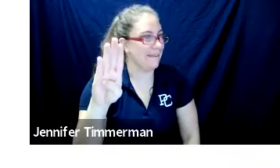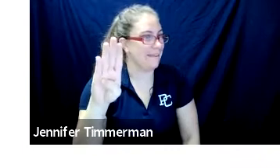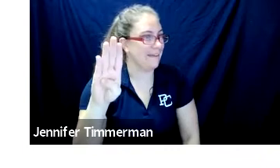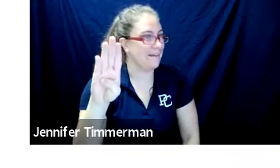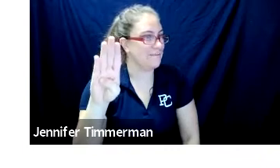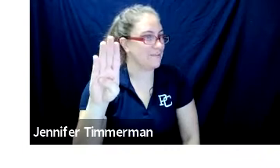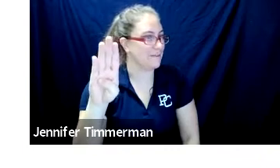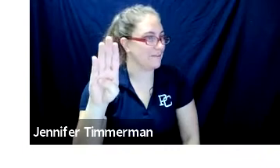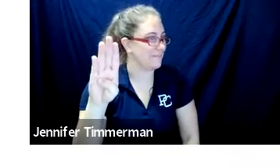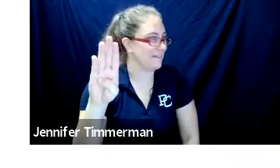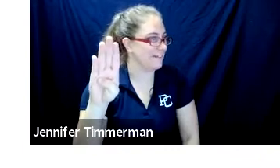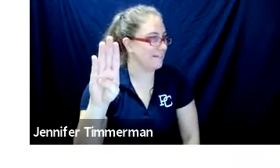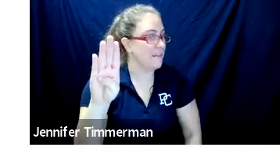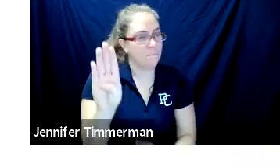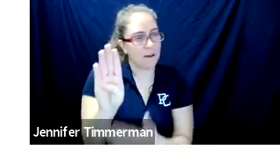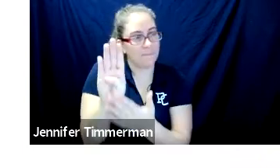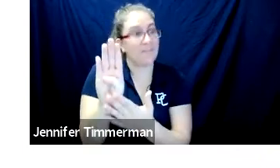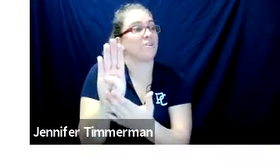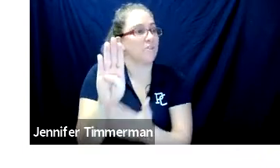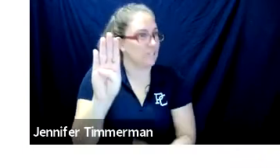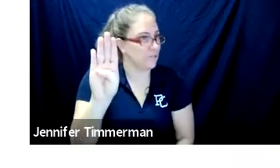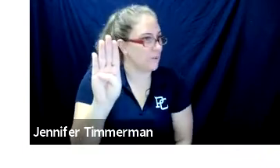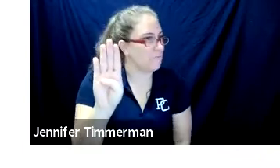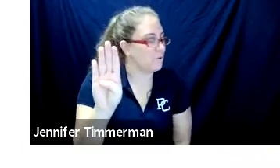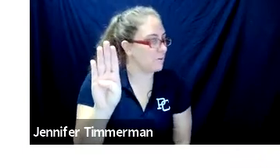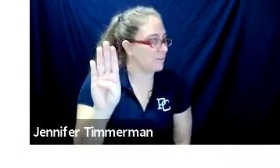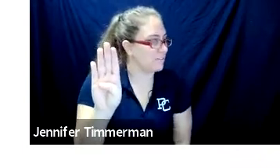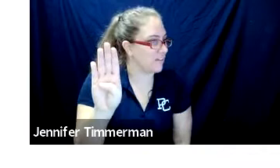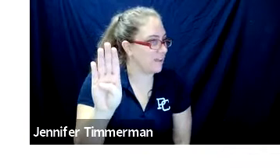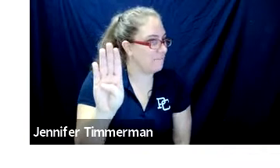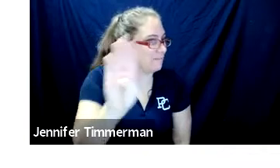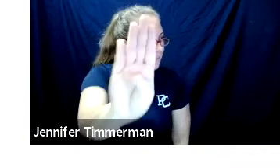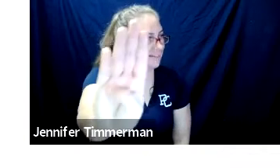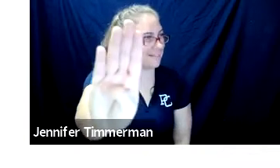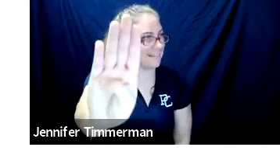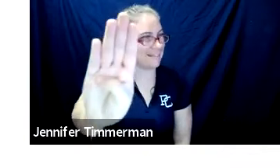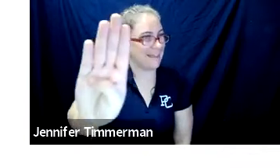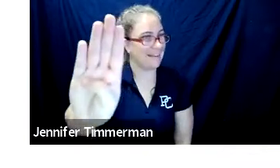B-O-B. Perfect. Bob, there you go. You can turn your palm forward. Good job.